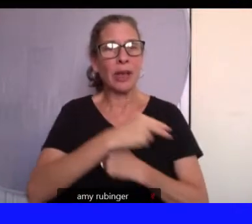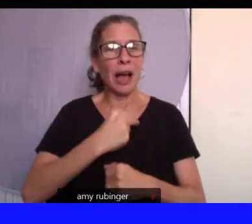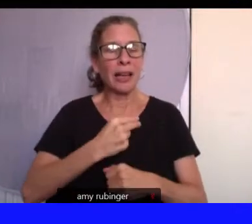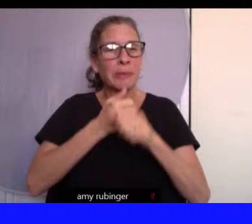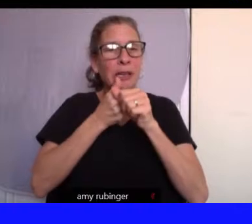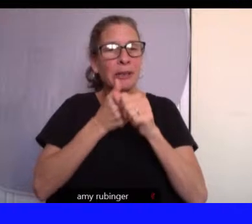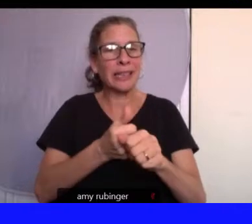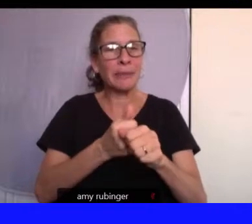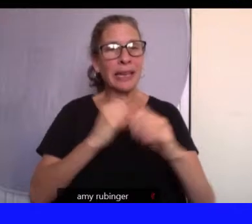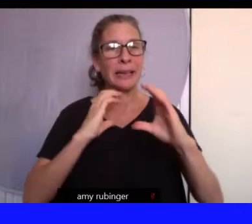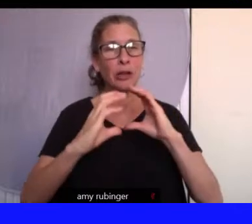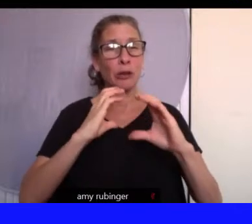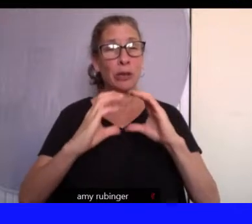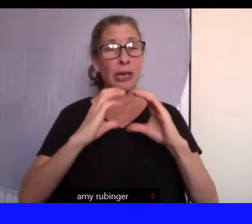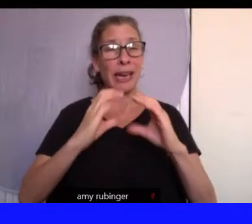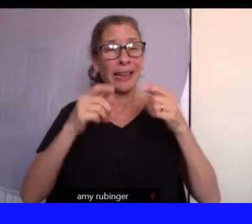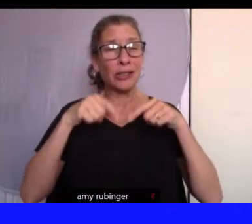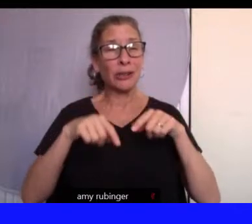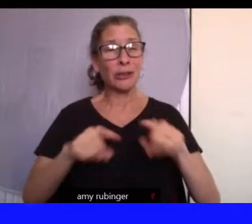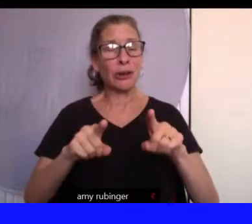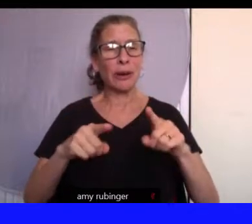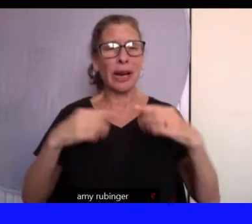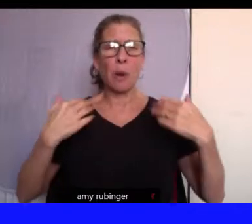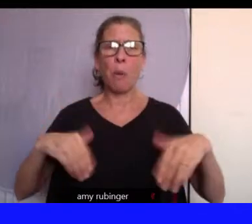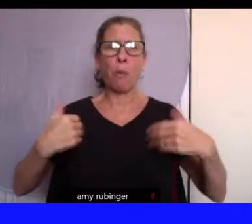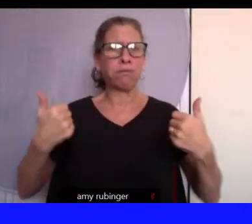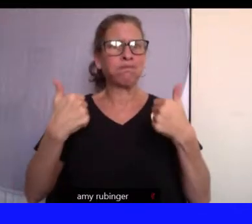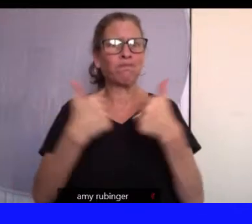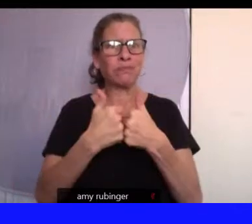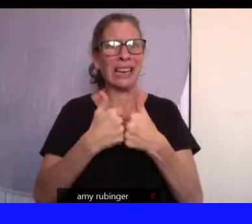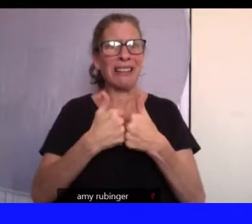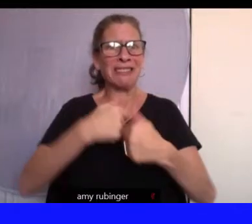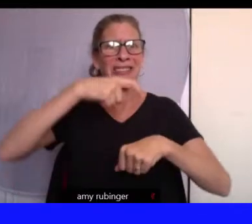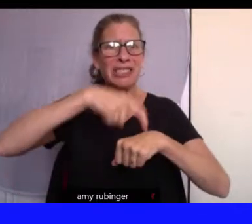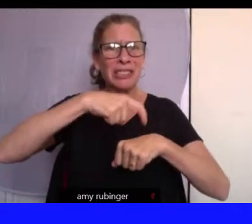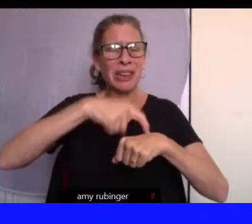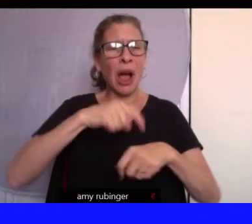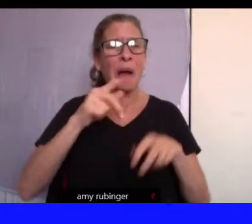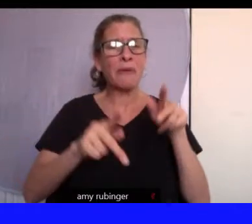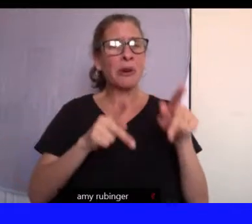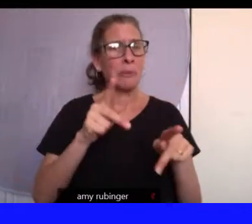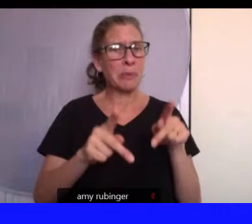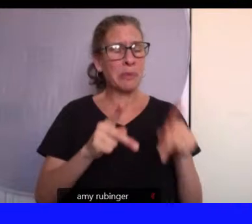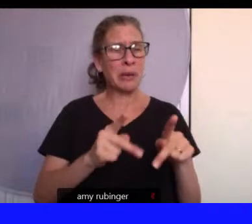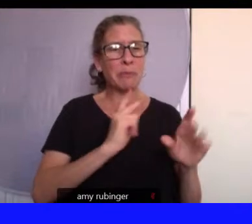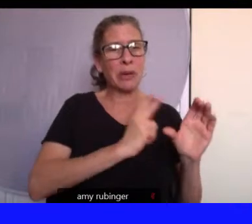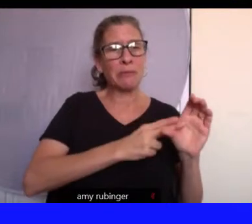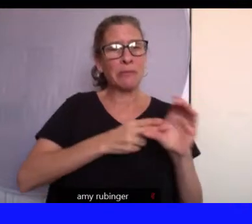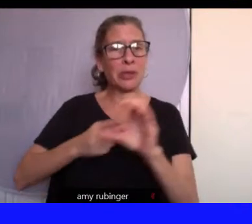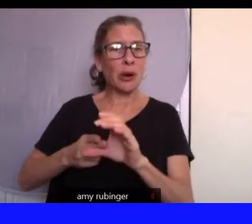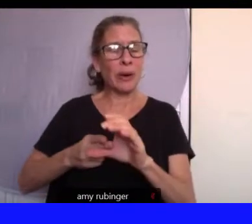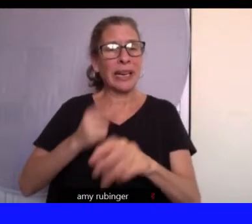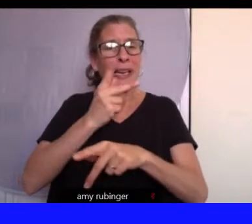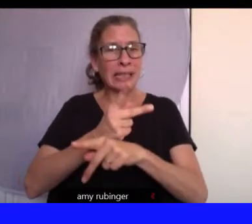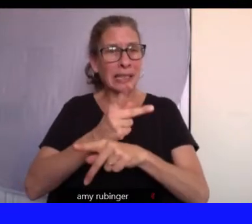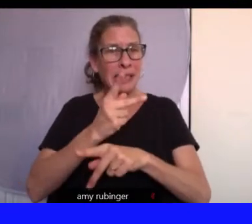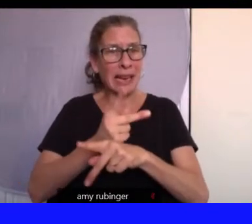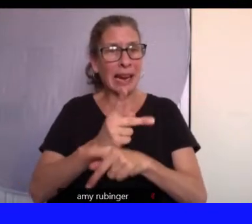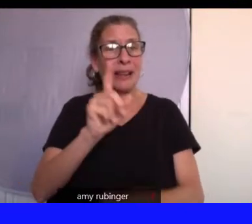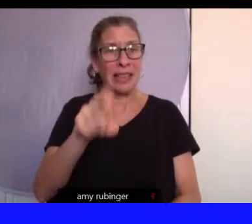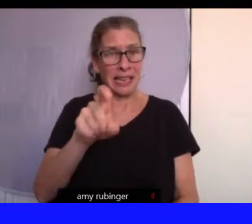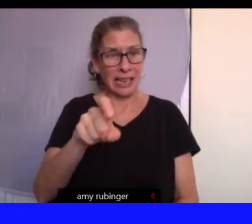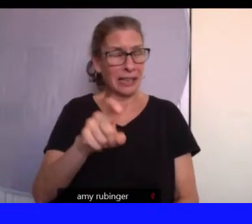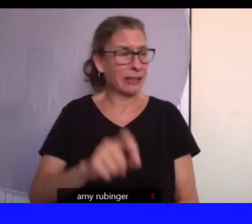changes that ended up increasing our quality scores and doing other things that allowed us to earn a substantial amount of shared